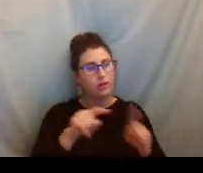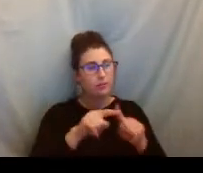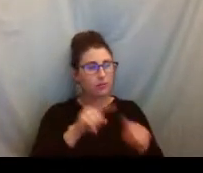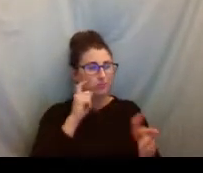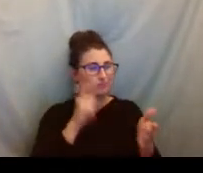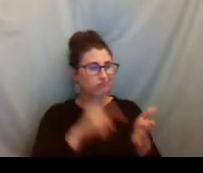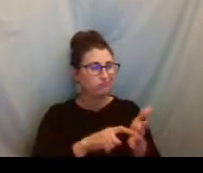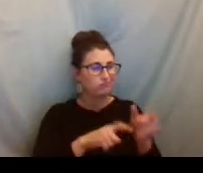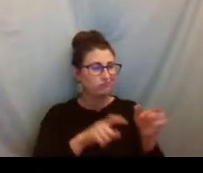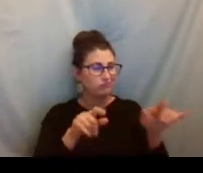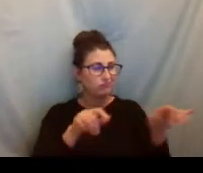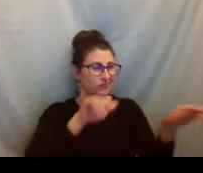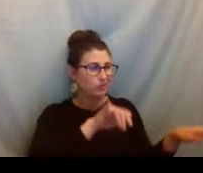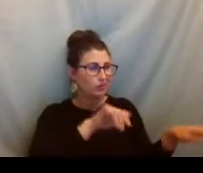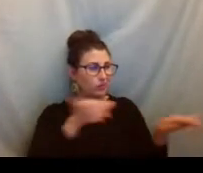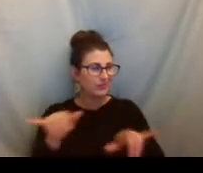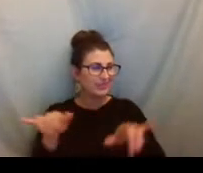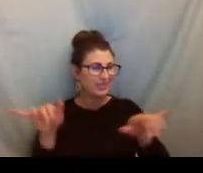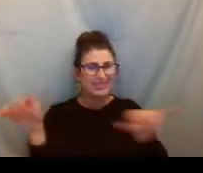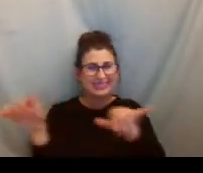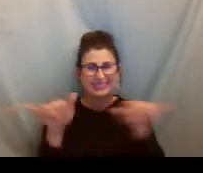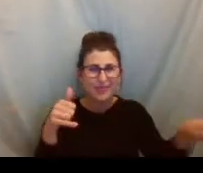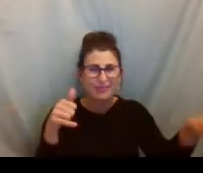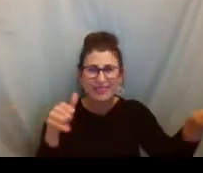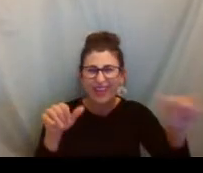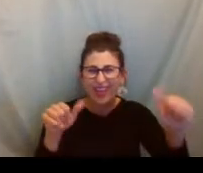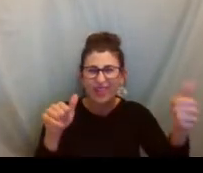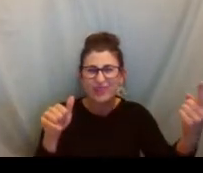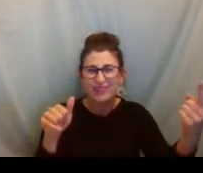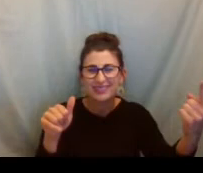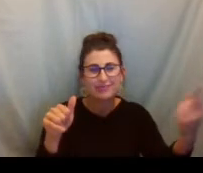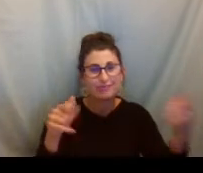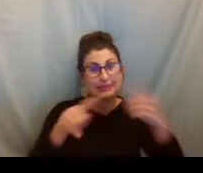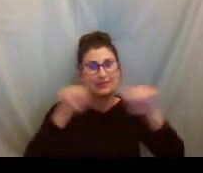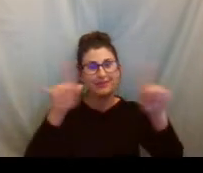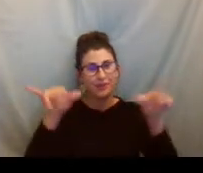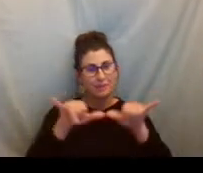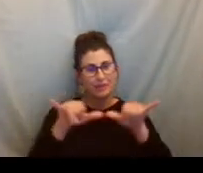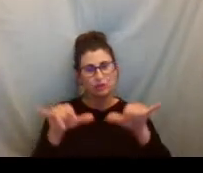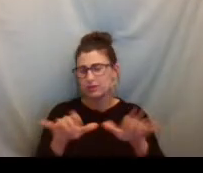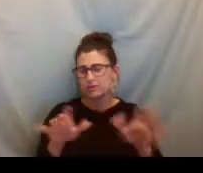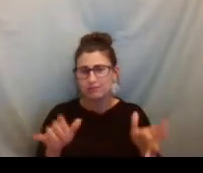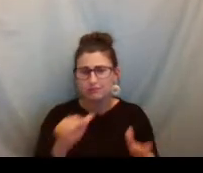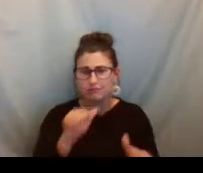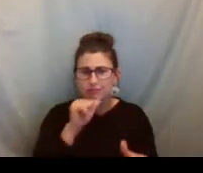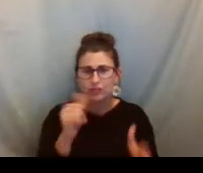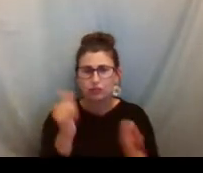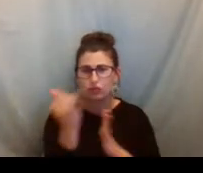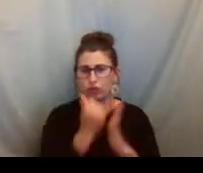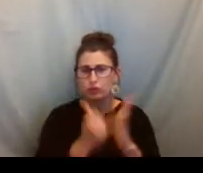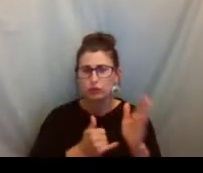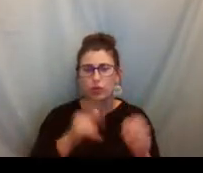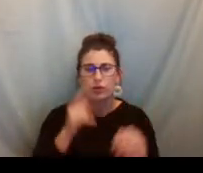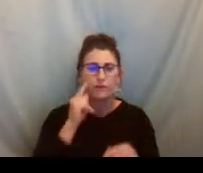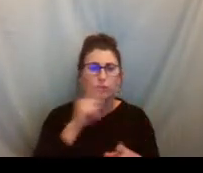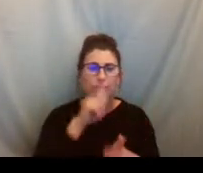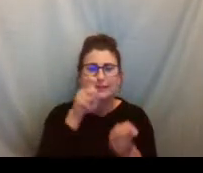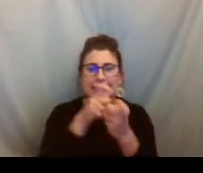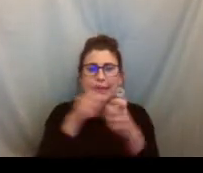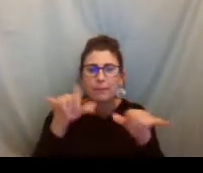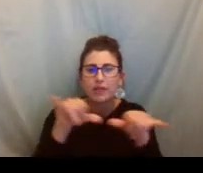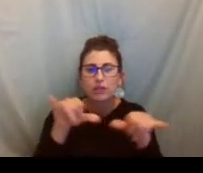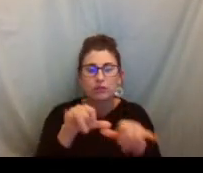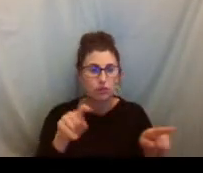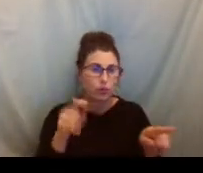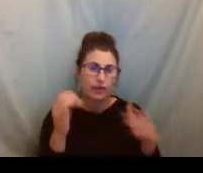this transversal and this set of parallel lines looks exactly like this one. All right, it's not drawn to scale. So